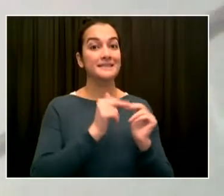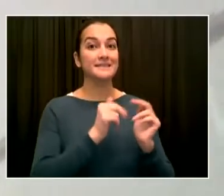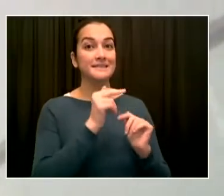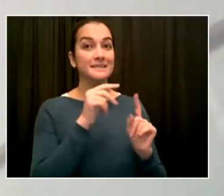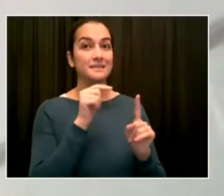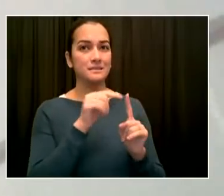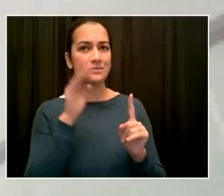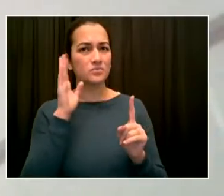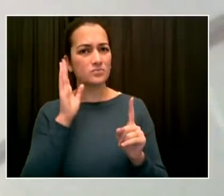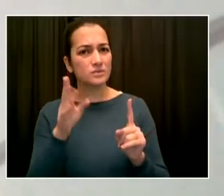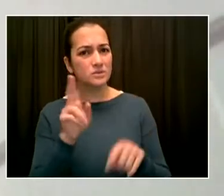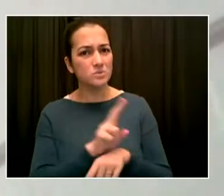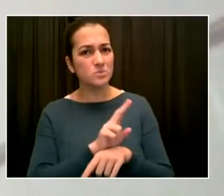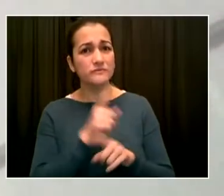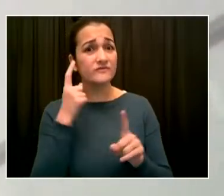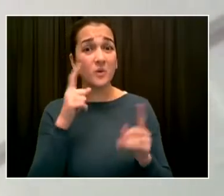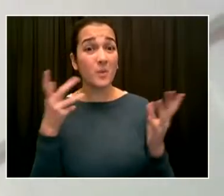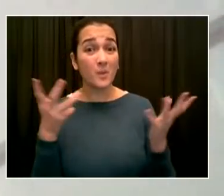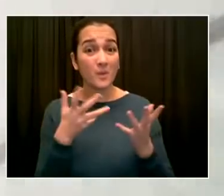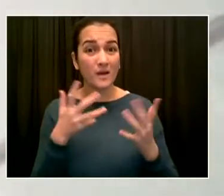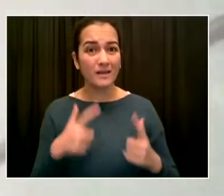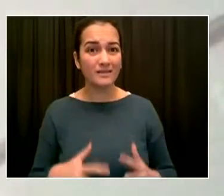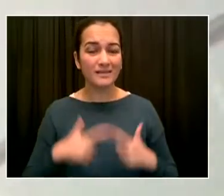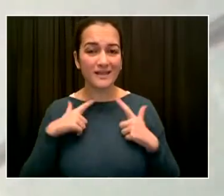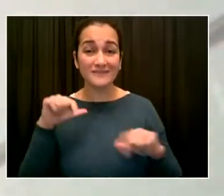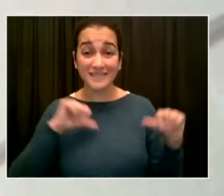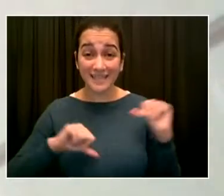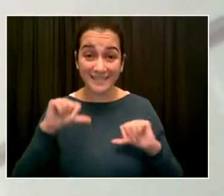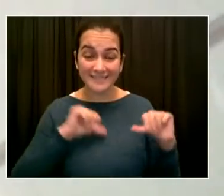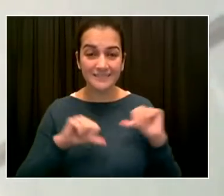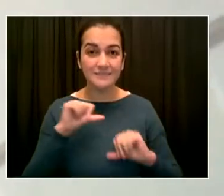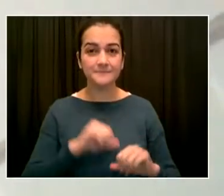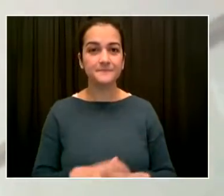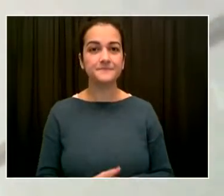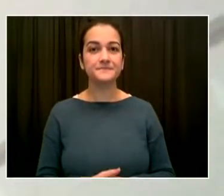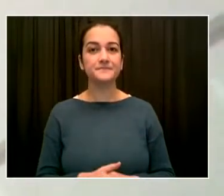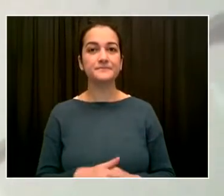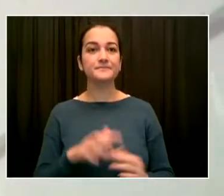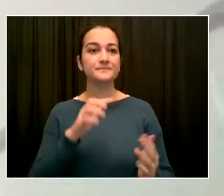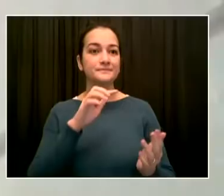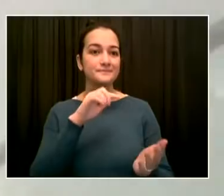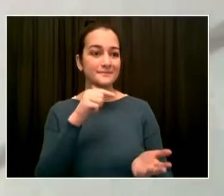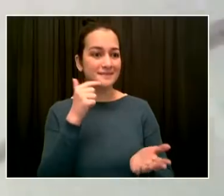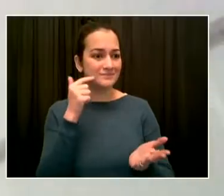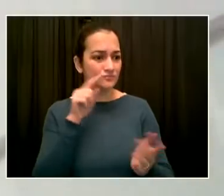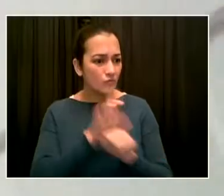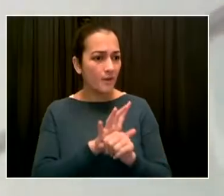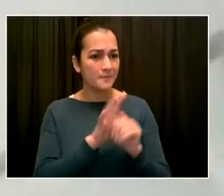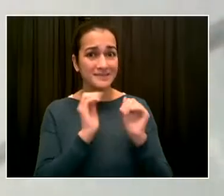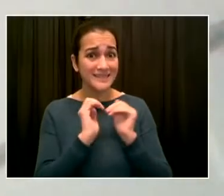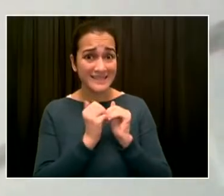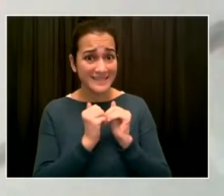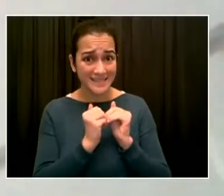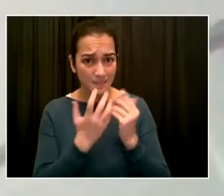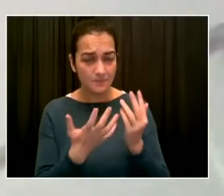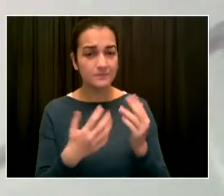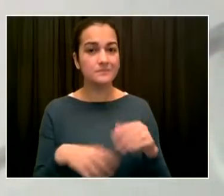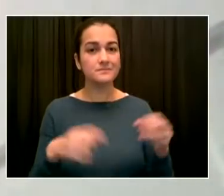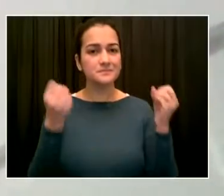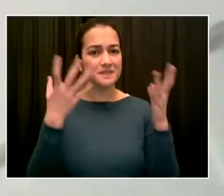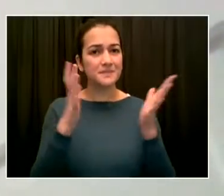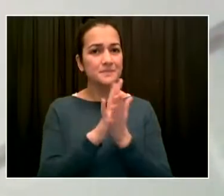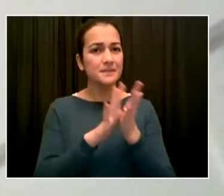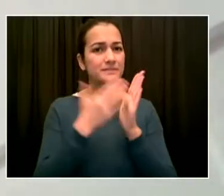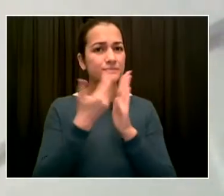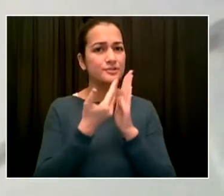kinds of transaction documents that will come as the building closes. but they didn't need to be, and they aren't appropriate